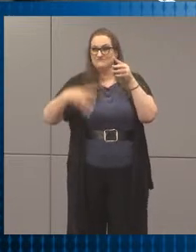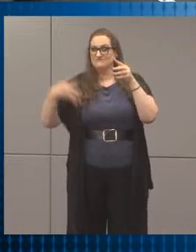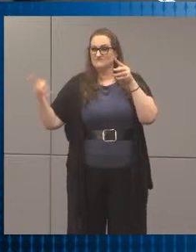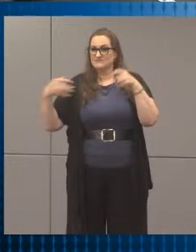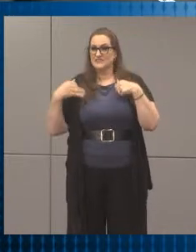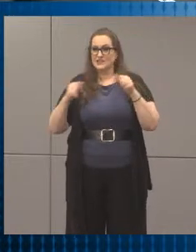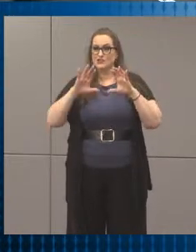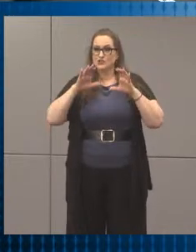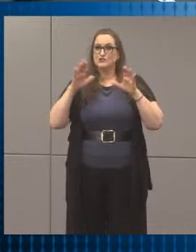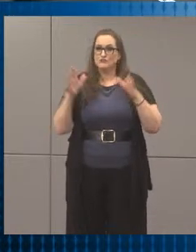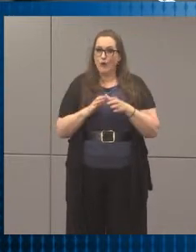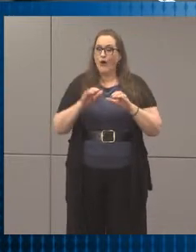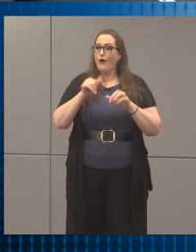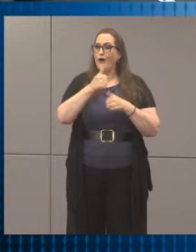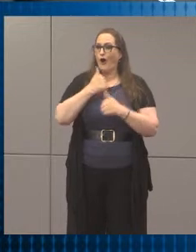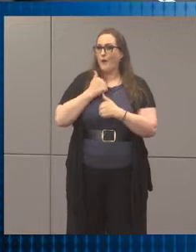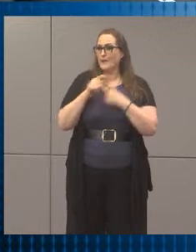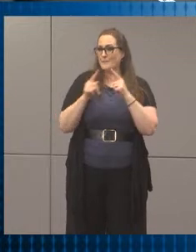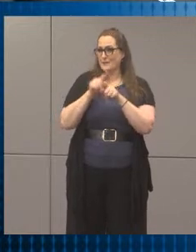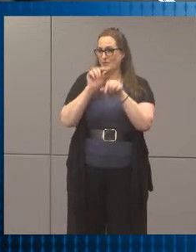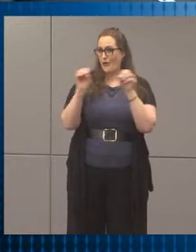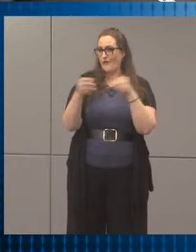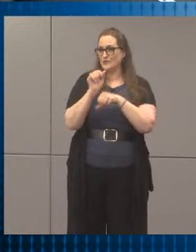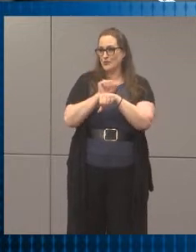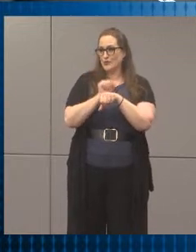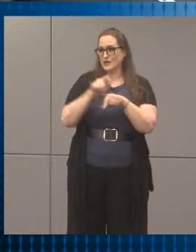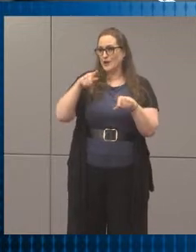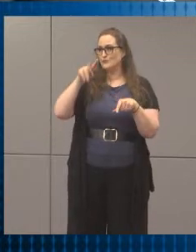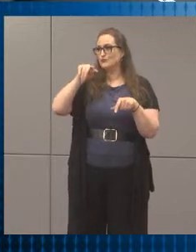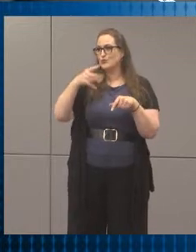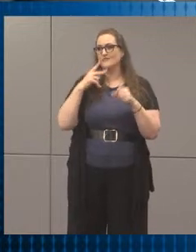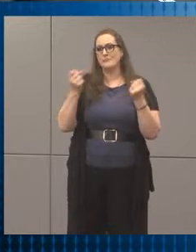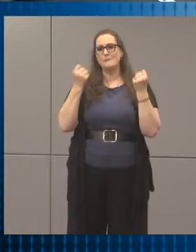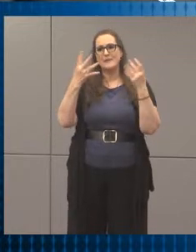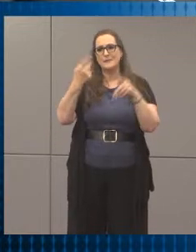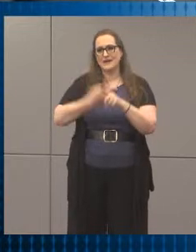small army of people in our office that have been working on Prowl for many, many months.